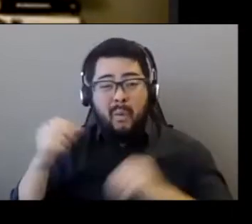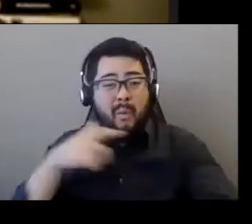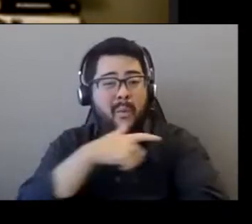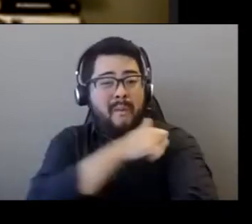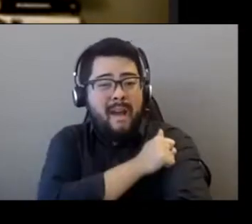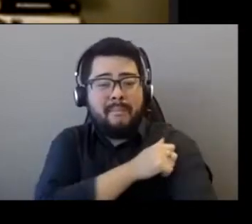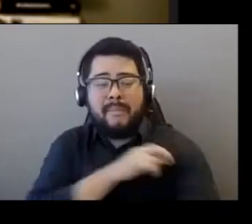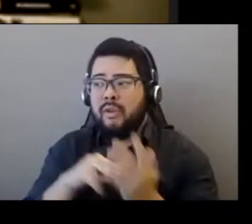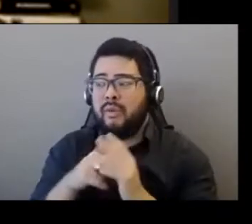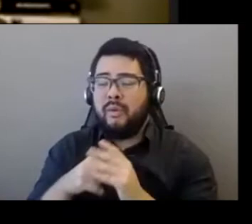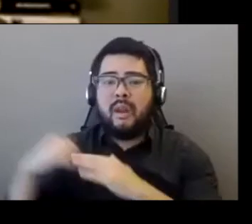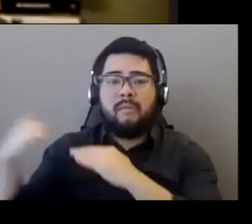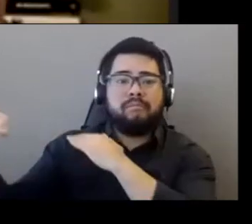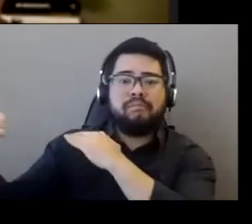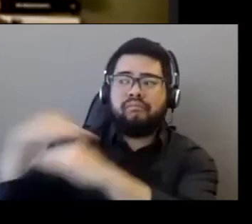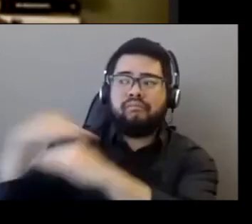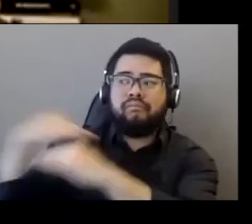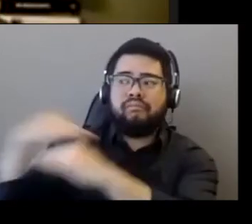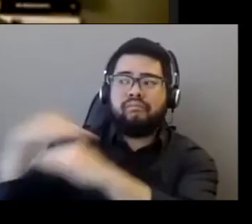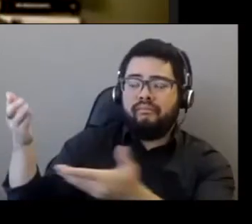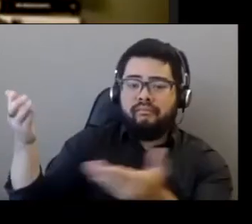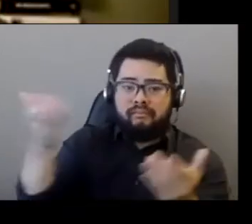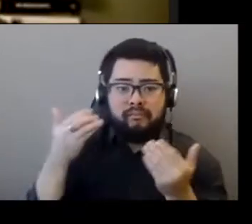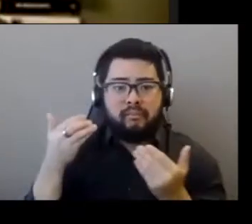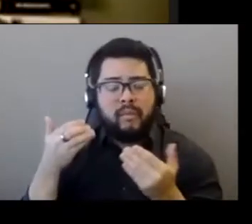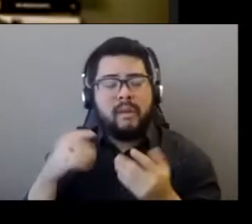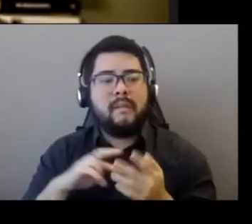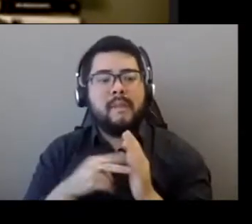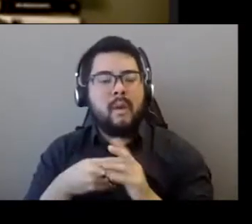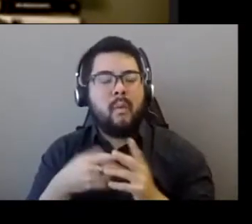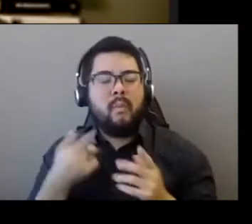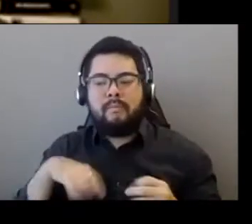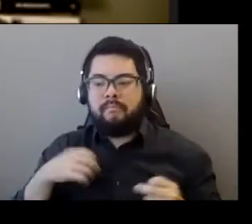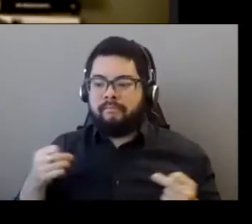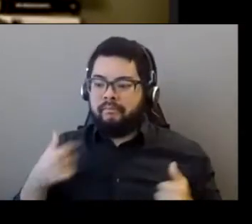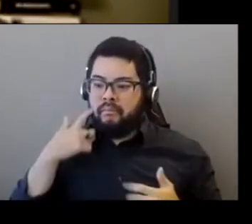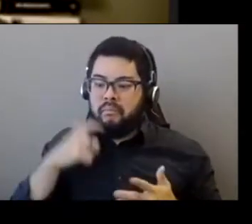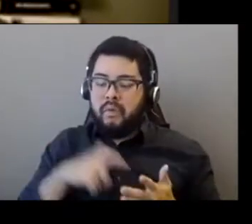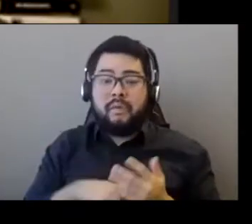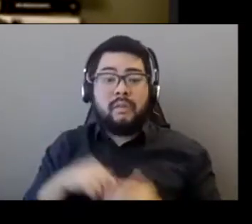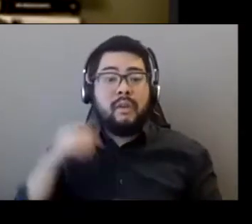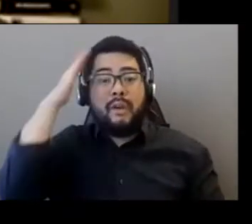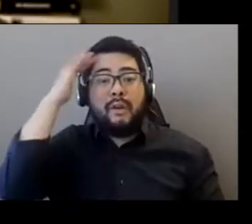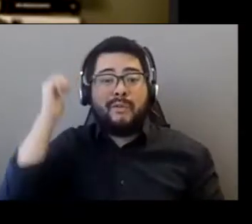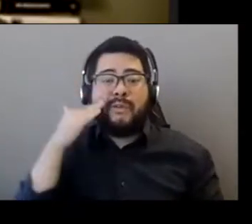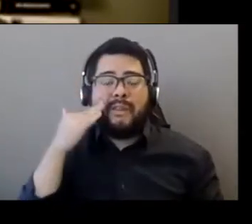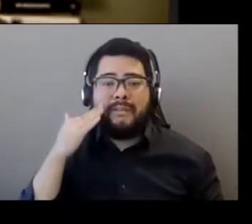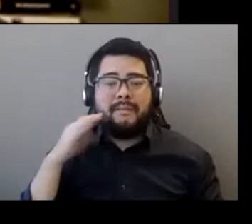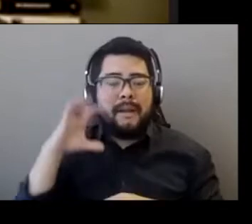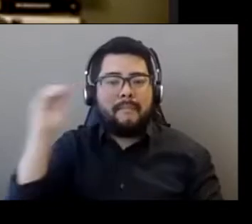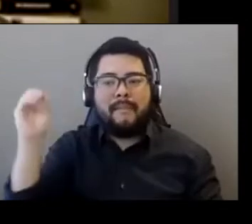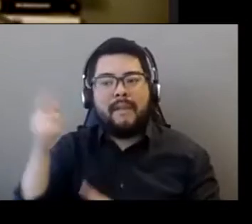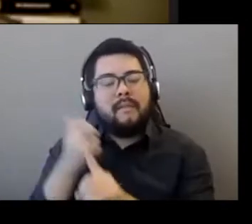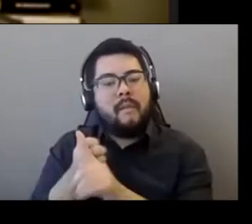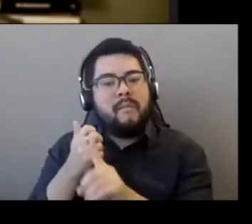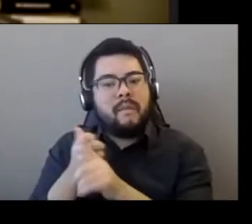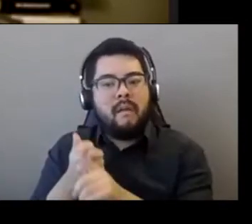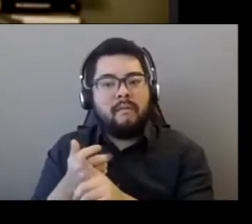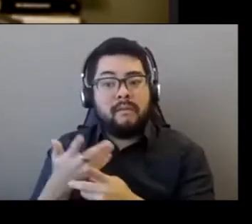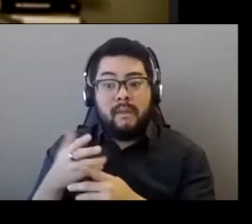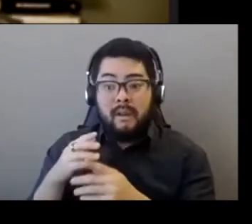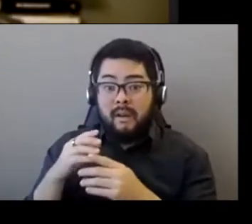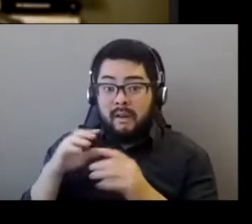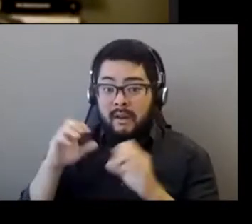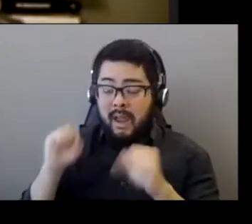in, well, we discovered quickly enough that courier companies don't have the refrigeration capacity to carry enough vaccines